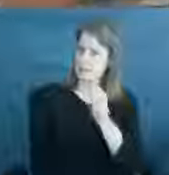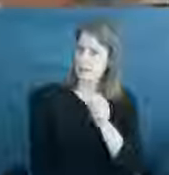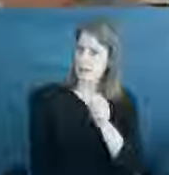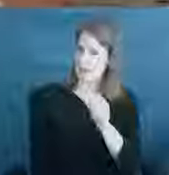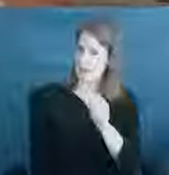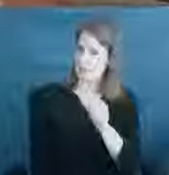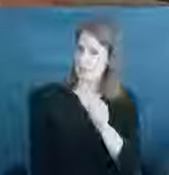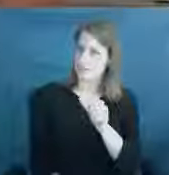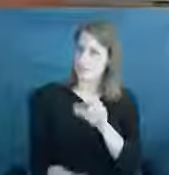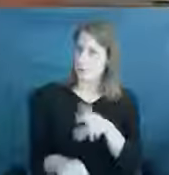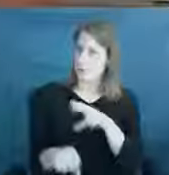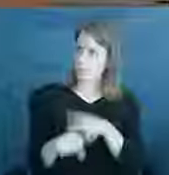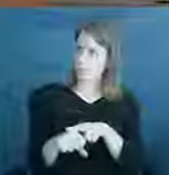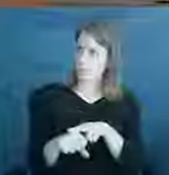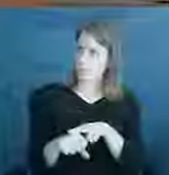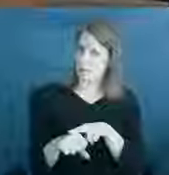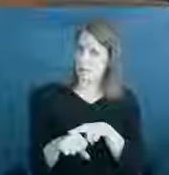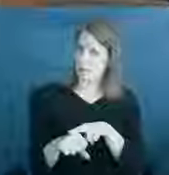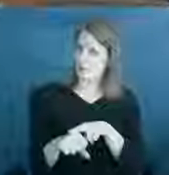You've done it.